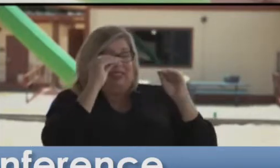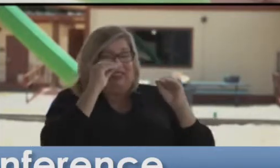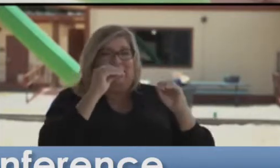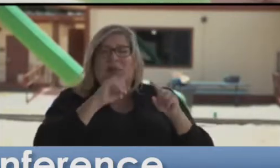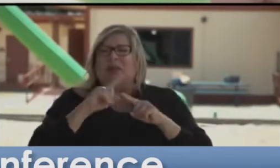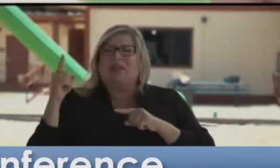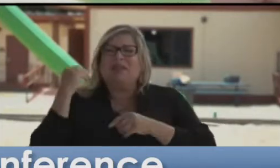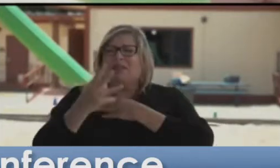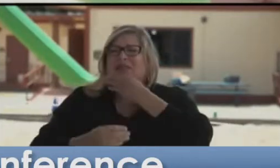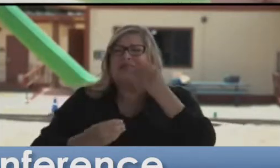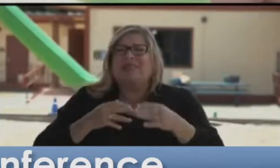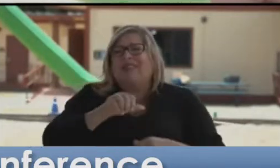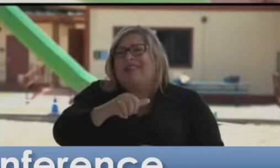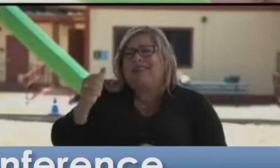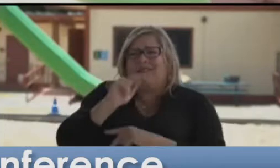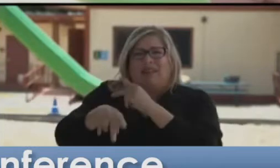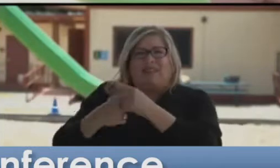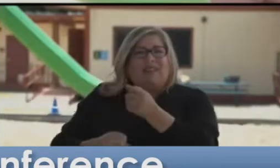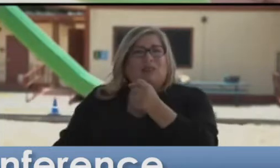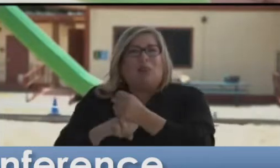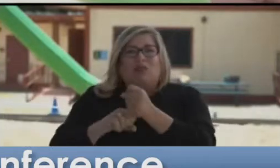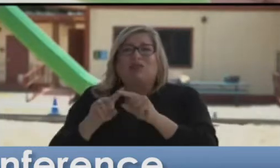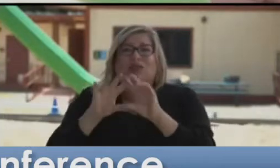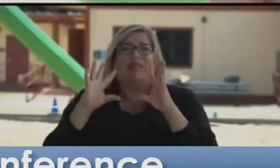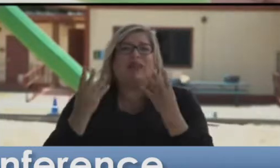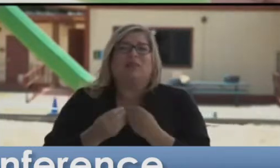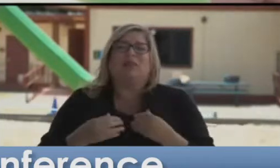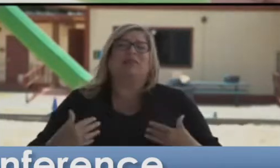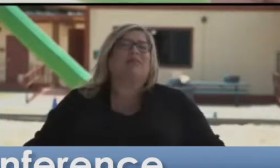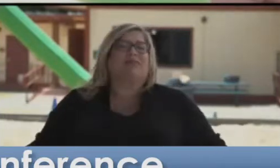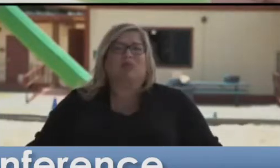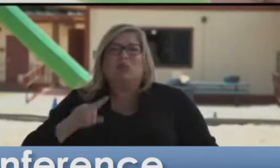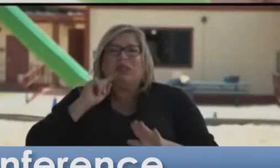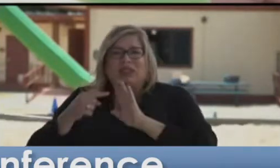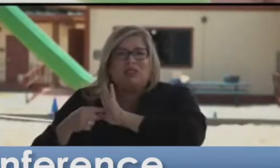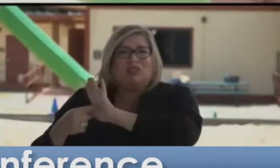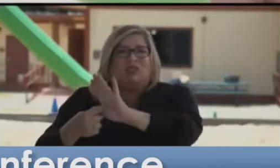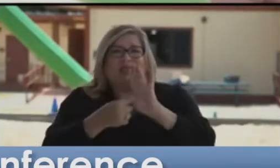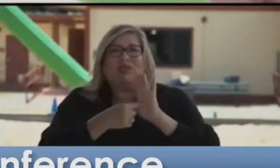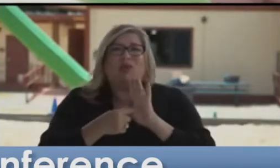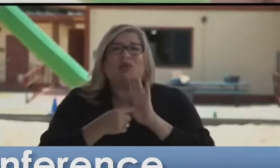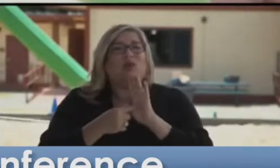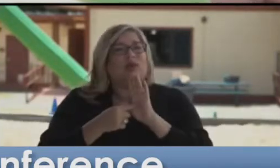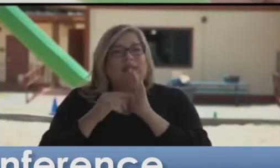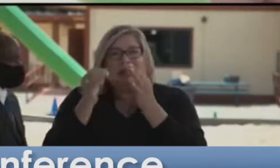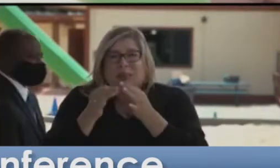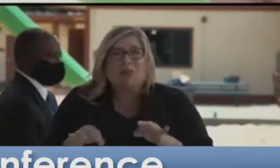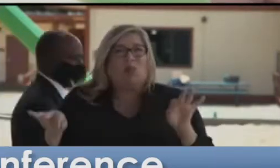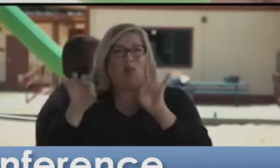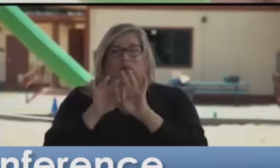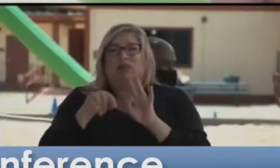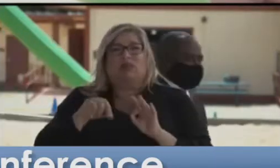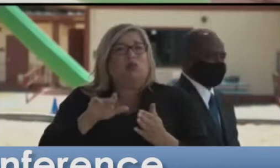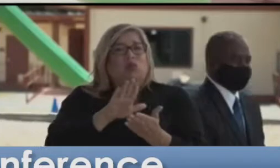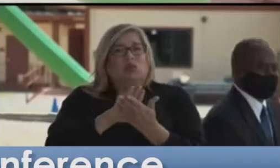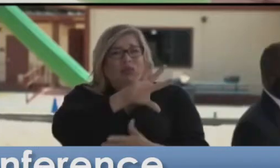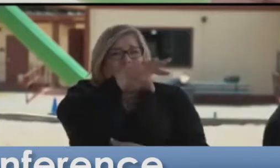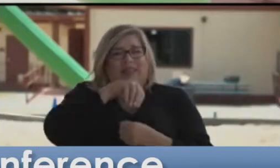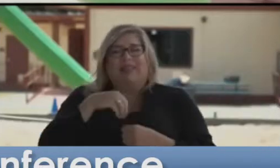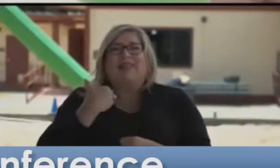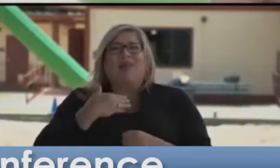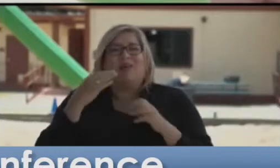people, but the supports to families. And it just really demonstrates the importance of schools and our education